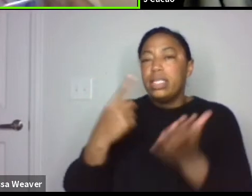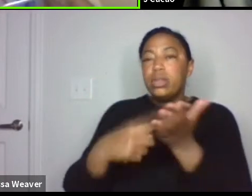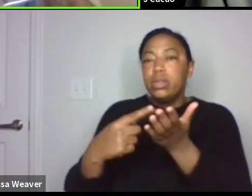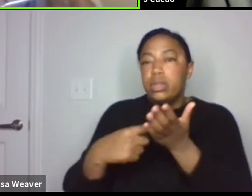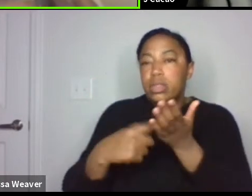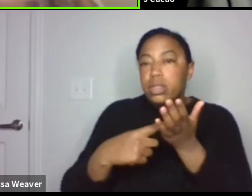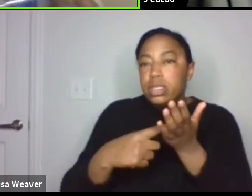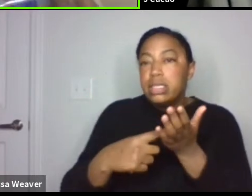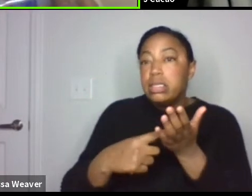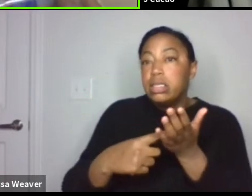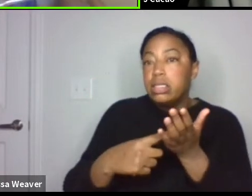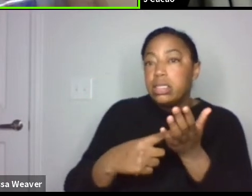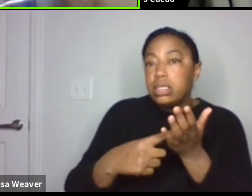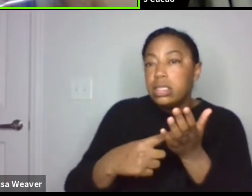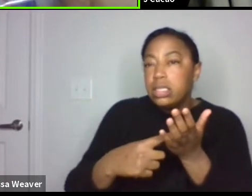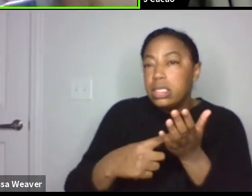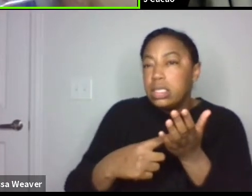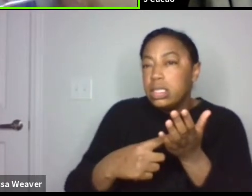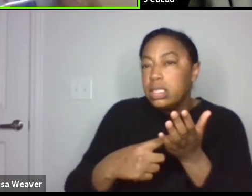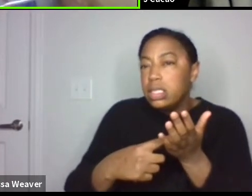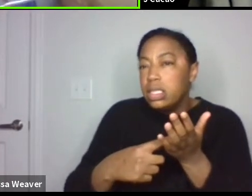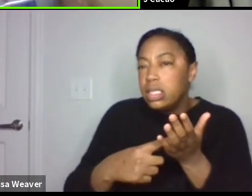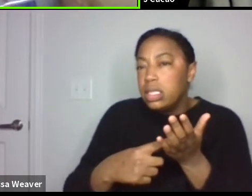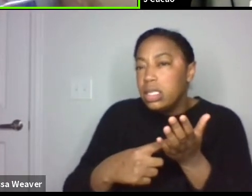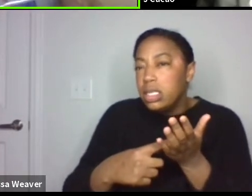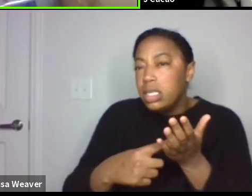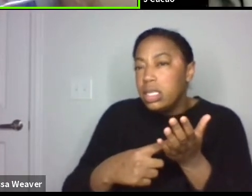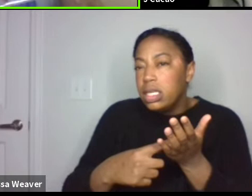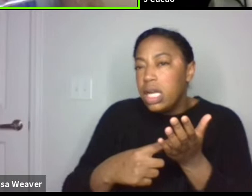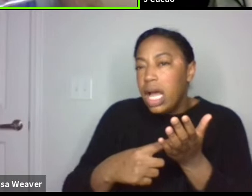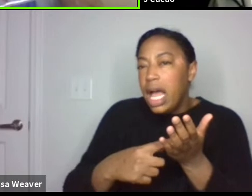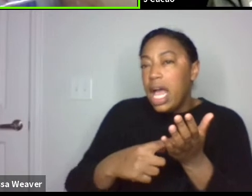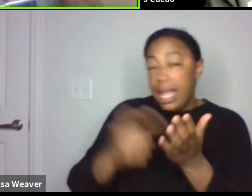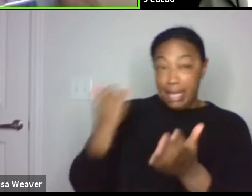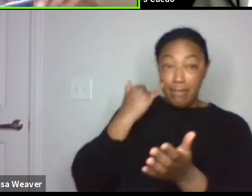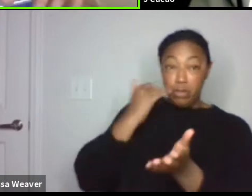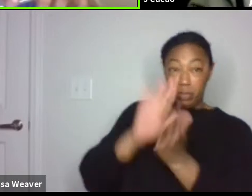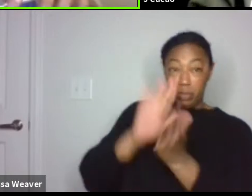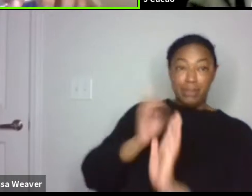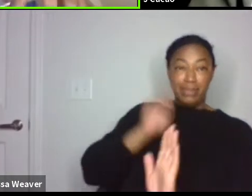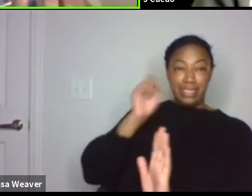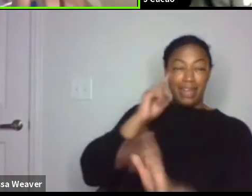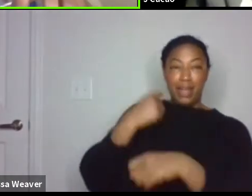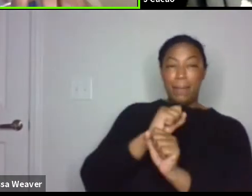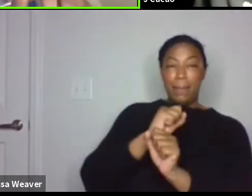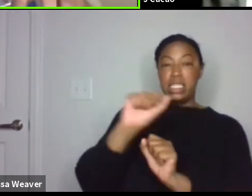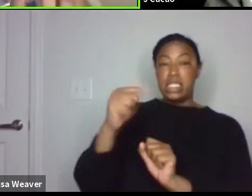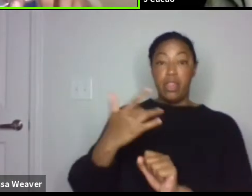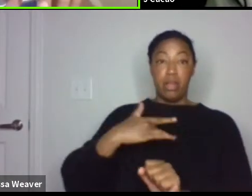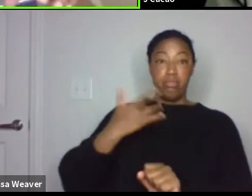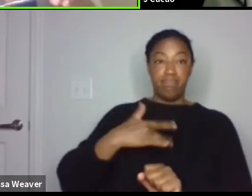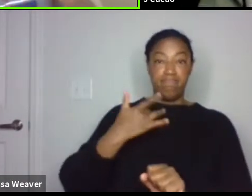deaf, but that kind of like enhances your other senses. So I guess it's a pool